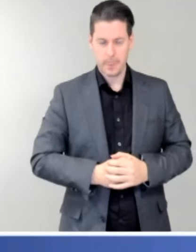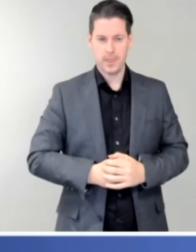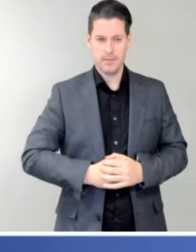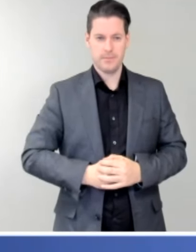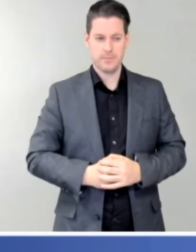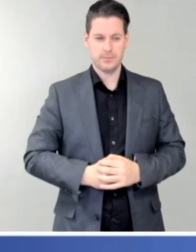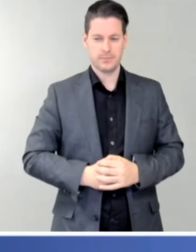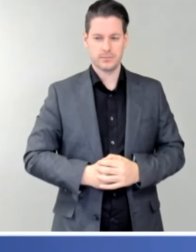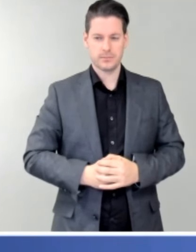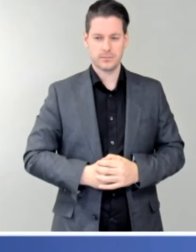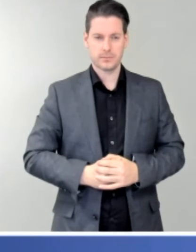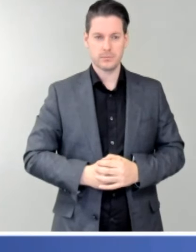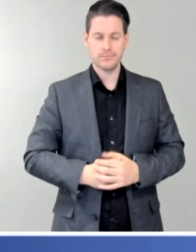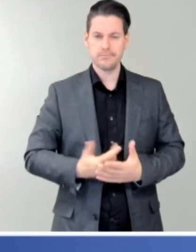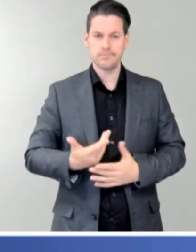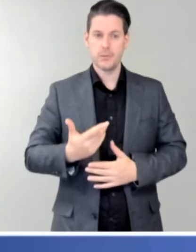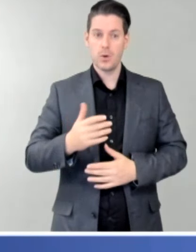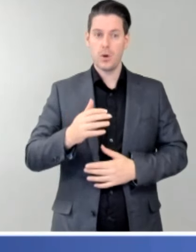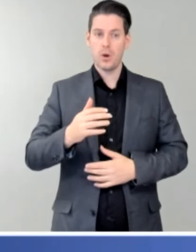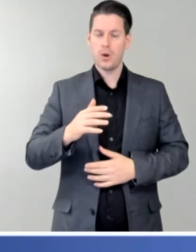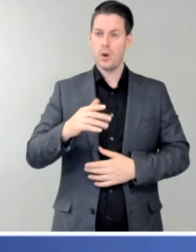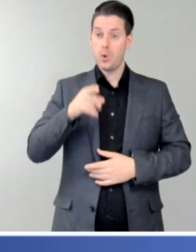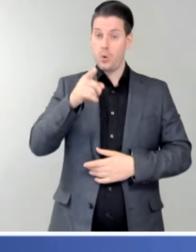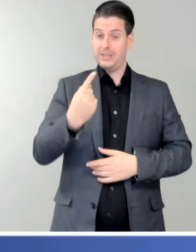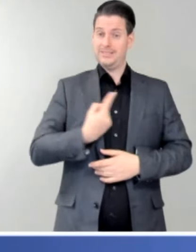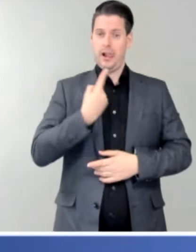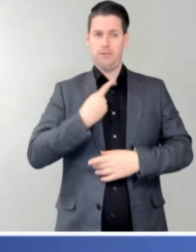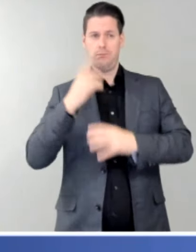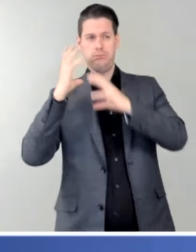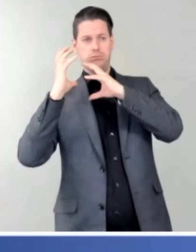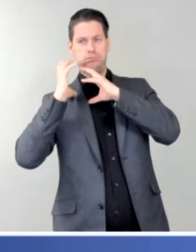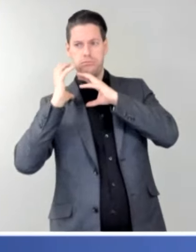it is not your sorrow to bear alone.